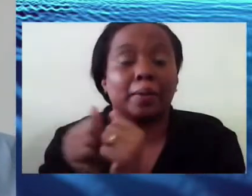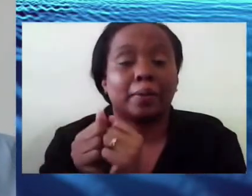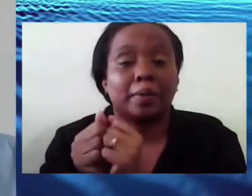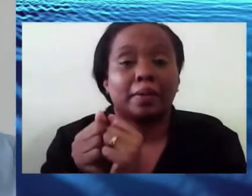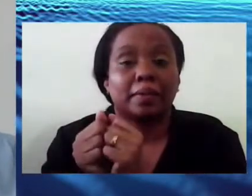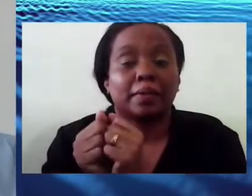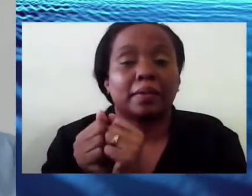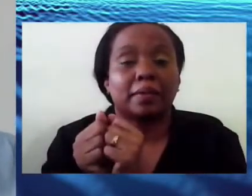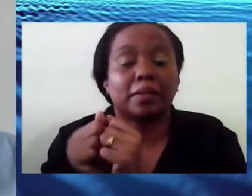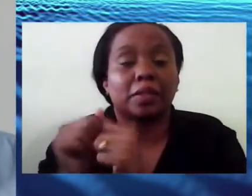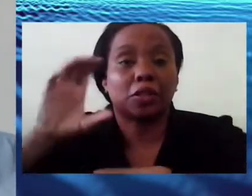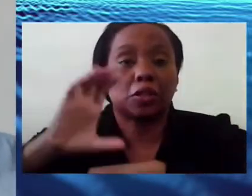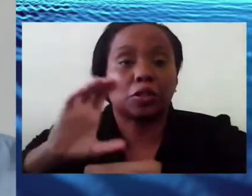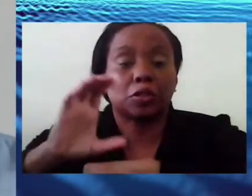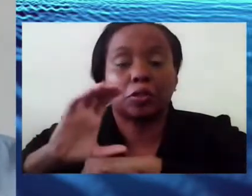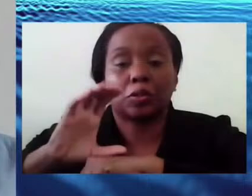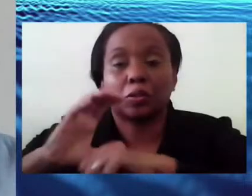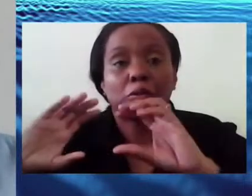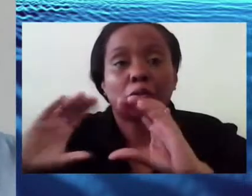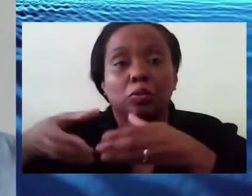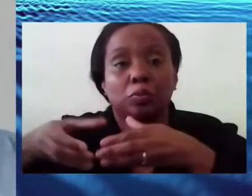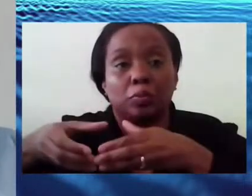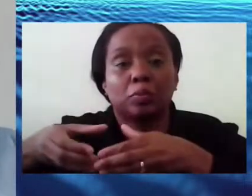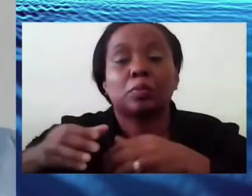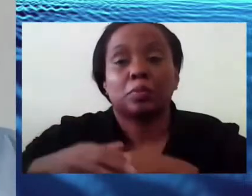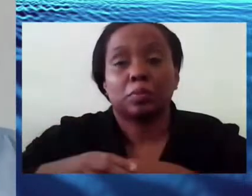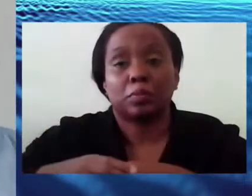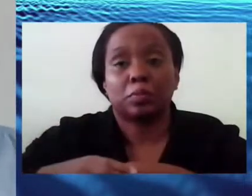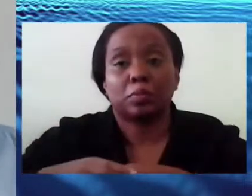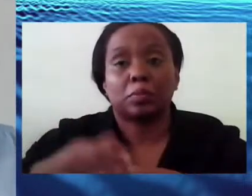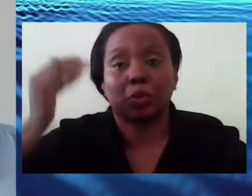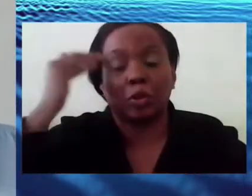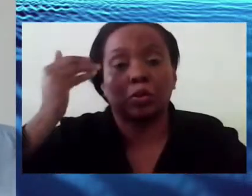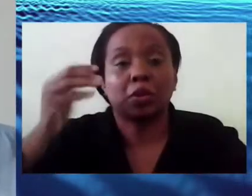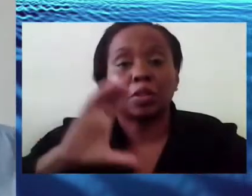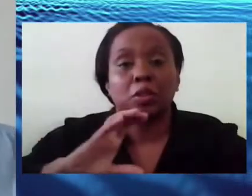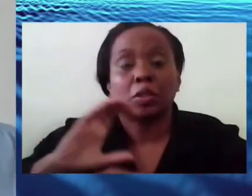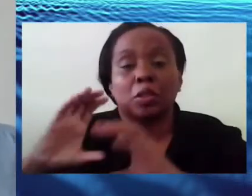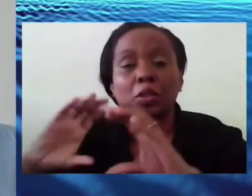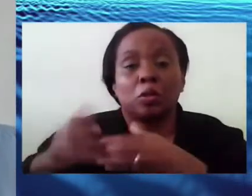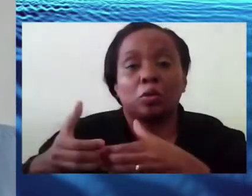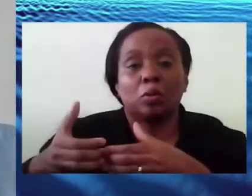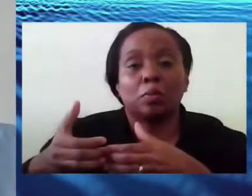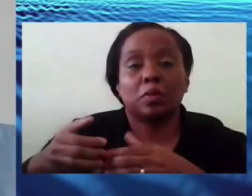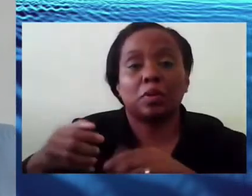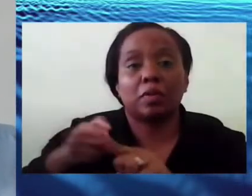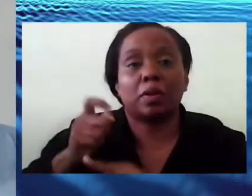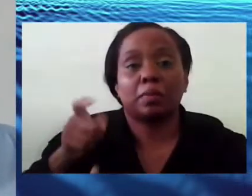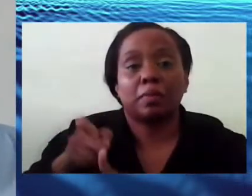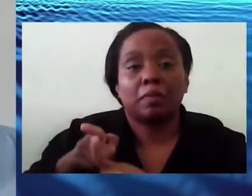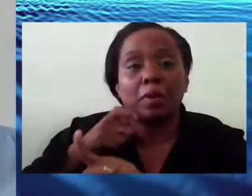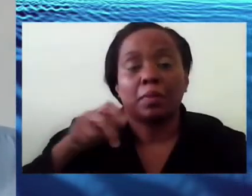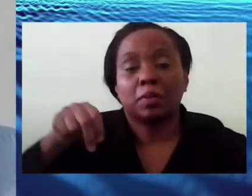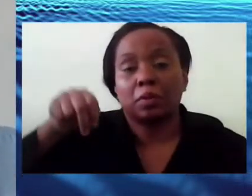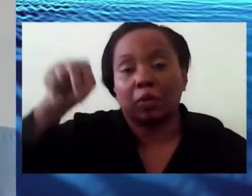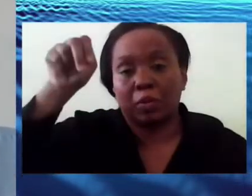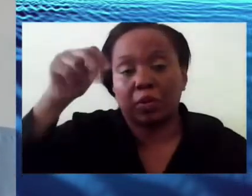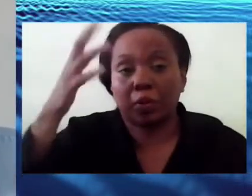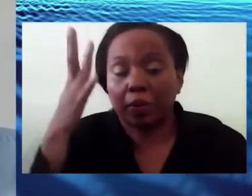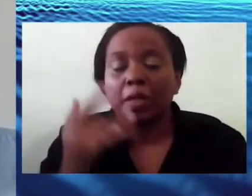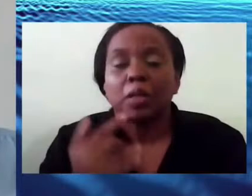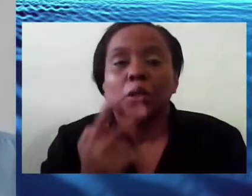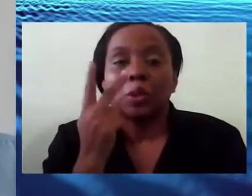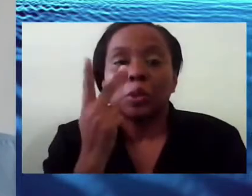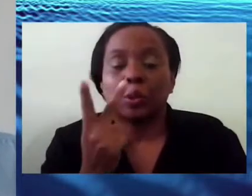indirectly to the church cluster, from the north. Directly, because there are 2 families from the